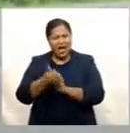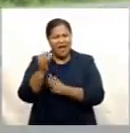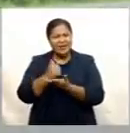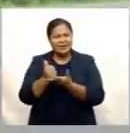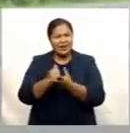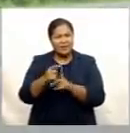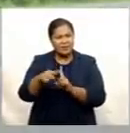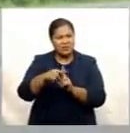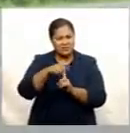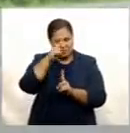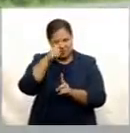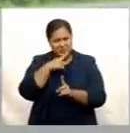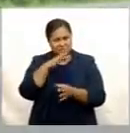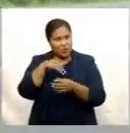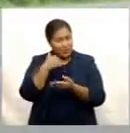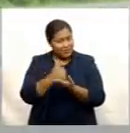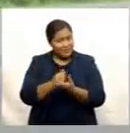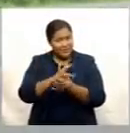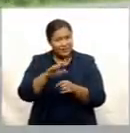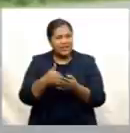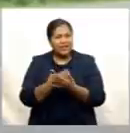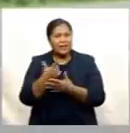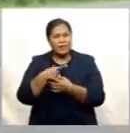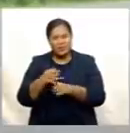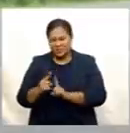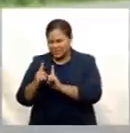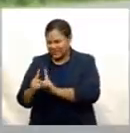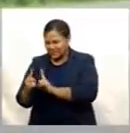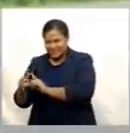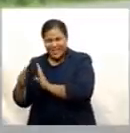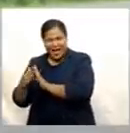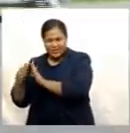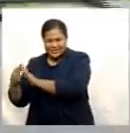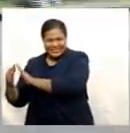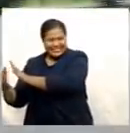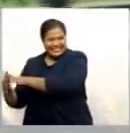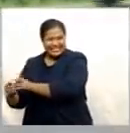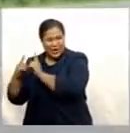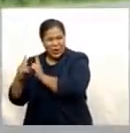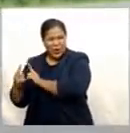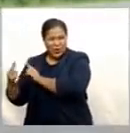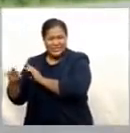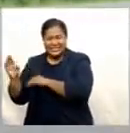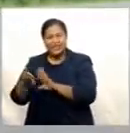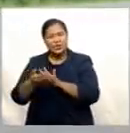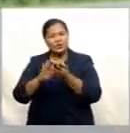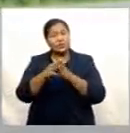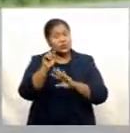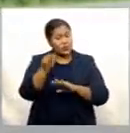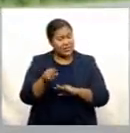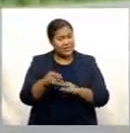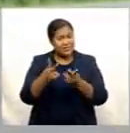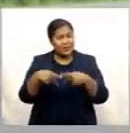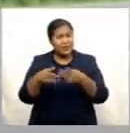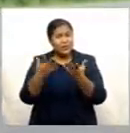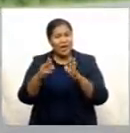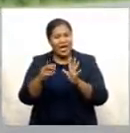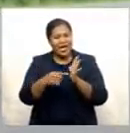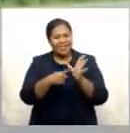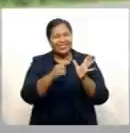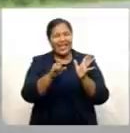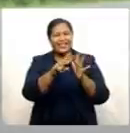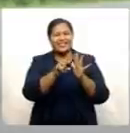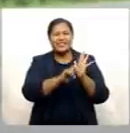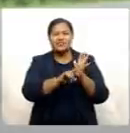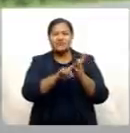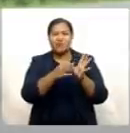on a daily basis is because of the close proximity of households within our communities. Now, this settlement here in Tadirua are leaving